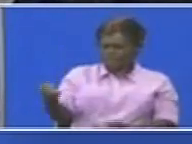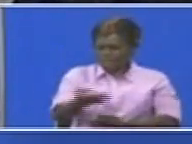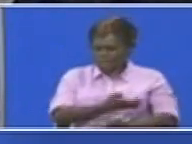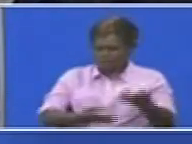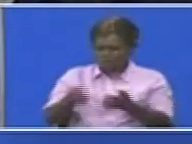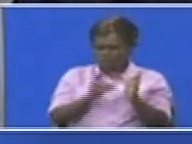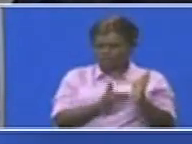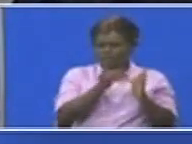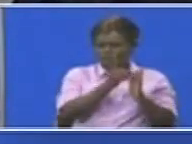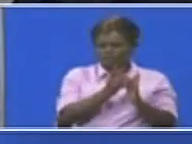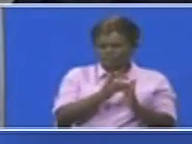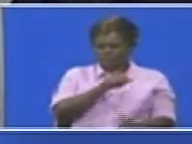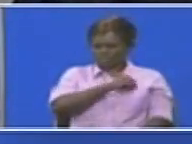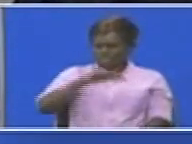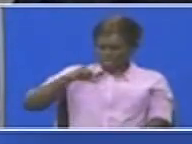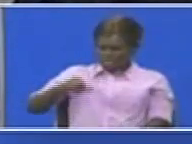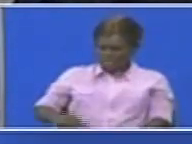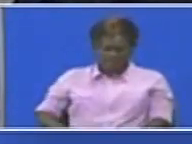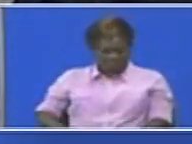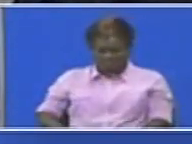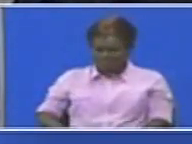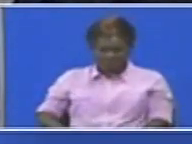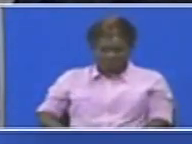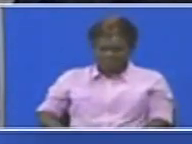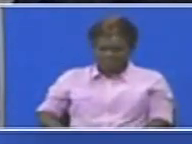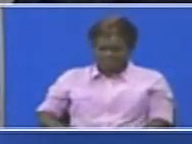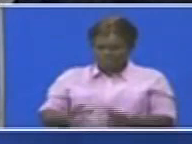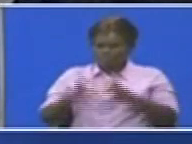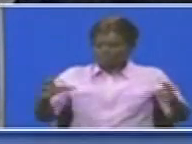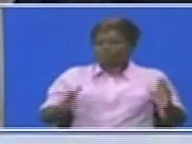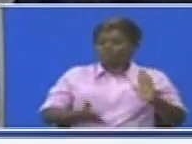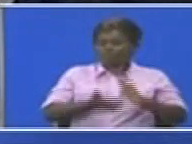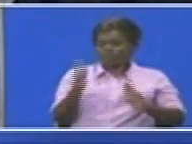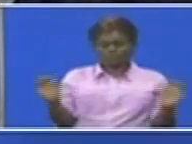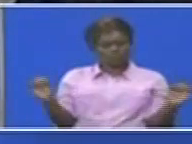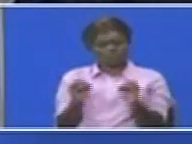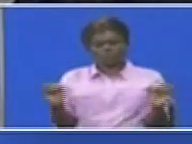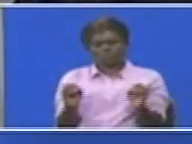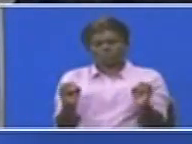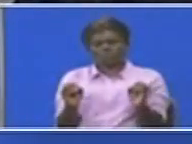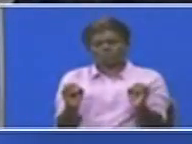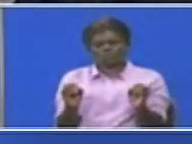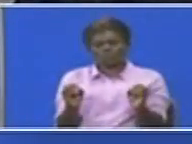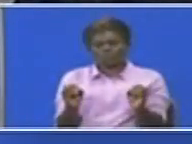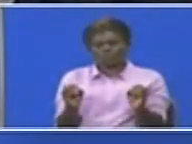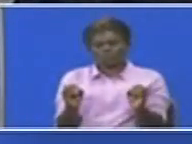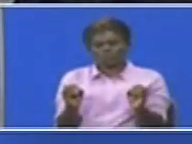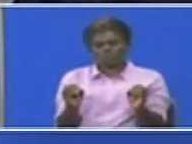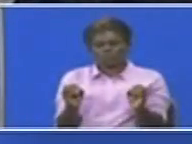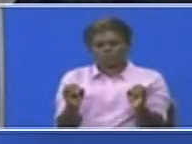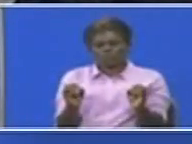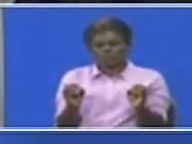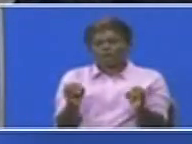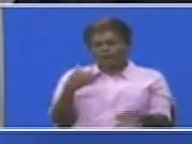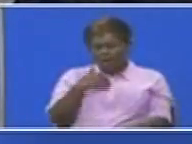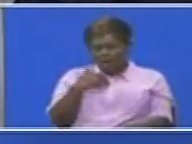development of China, predictions are that it's not going to be growing as fast as it should. That reduces demand for oil. There